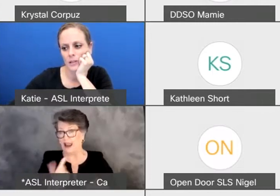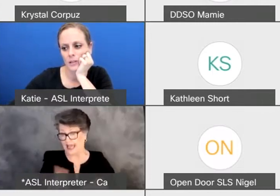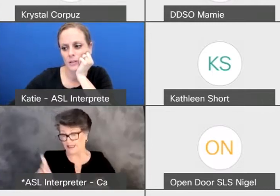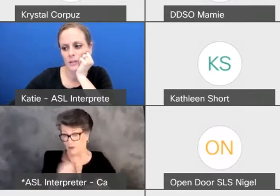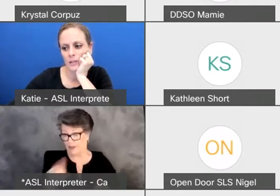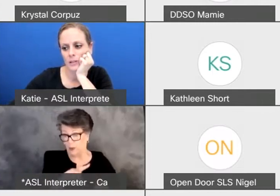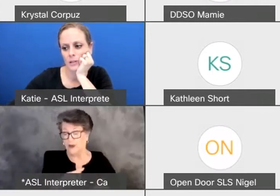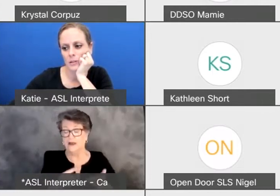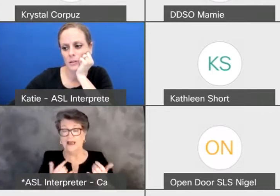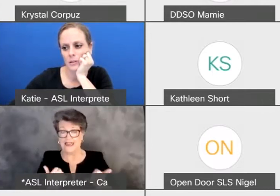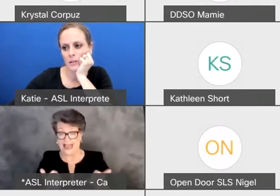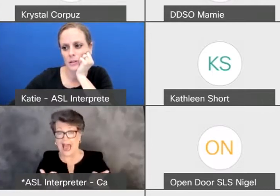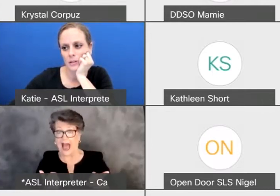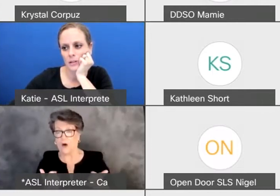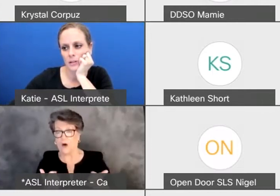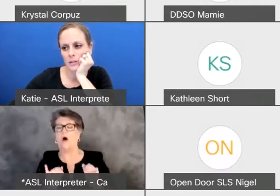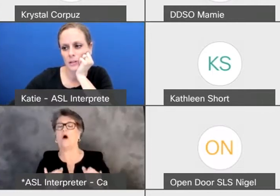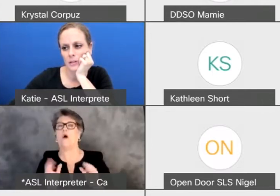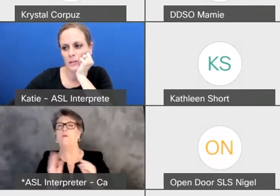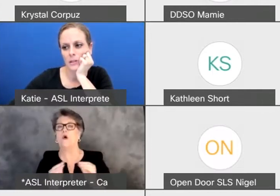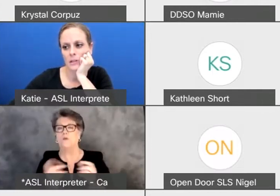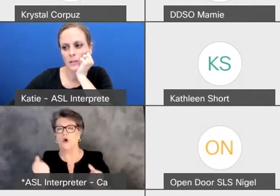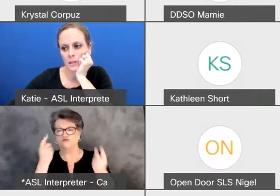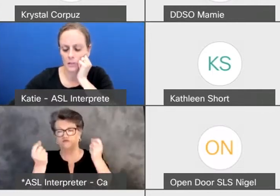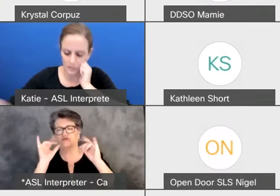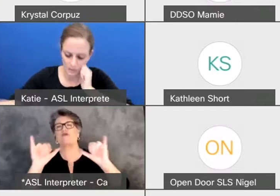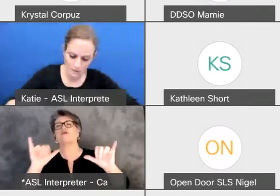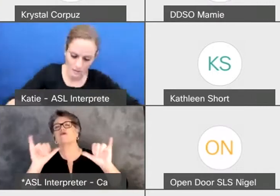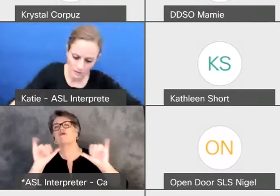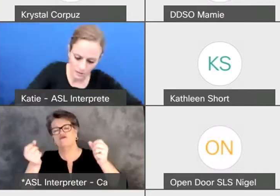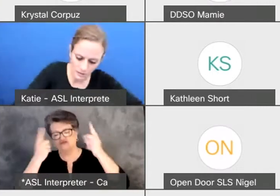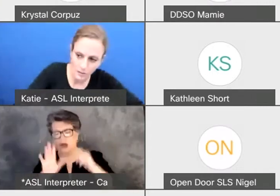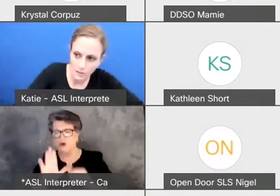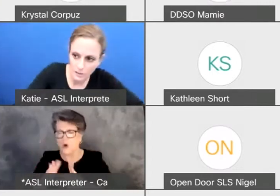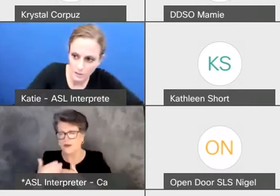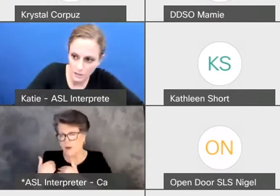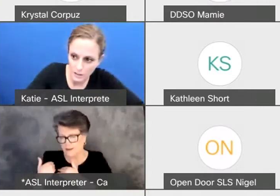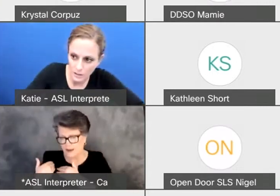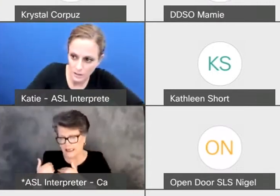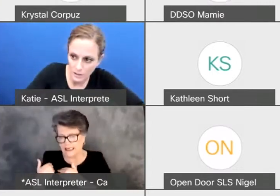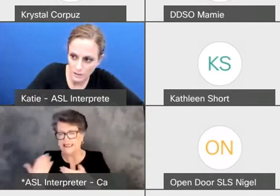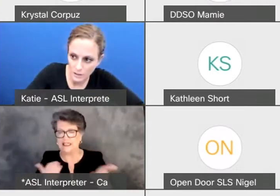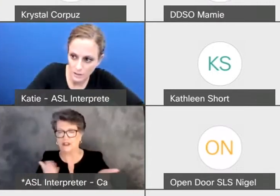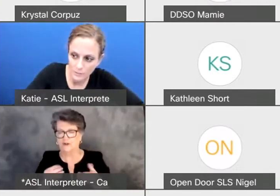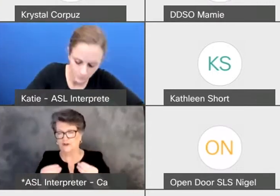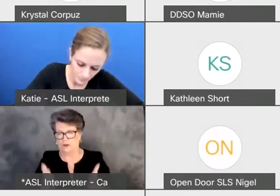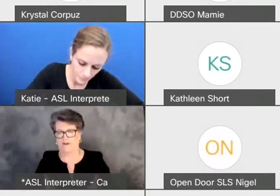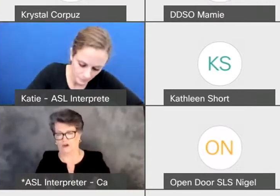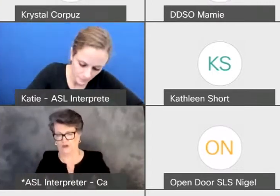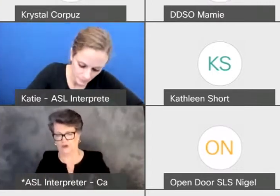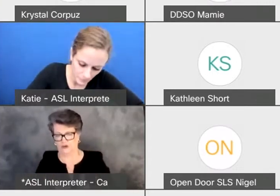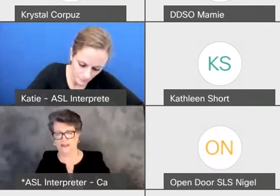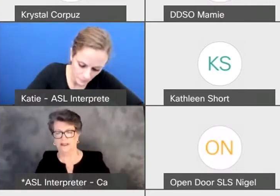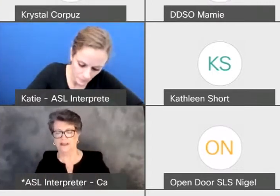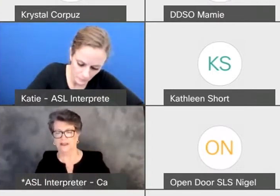but now things are kind of coming into focus a little bit more related to what your responsibilities are going to be as service providers to